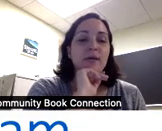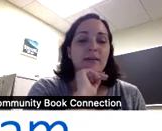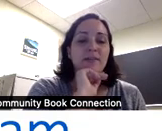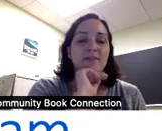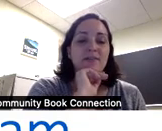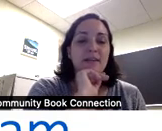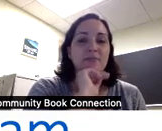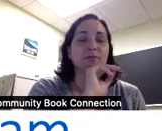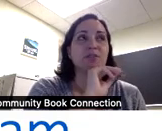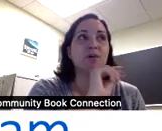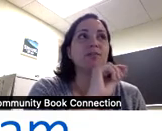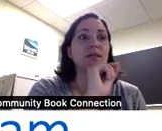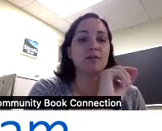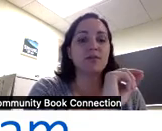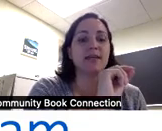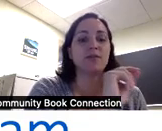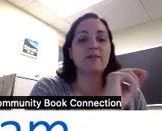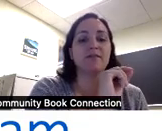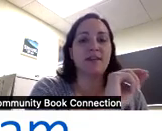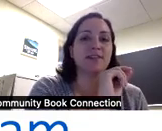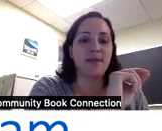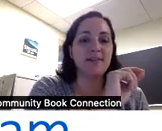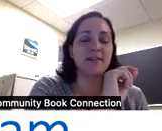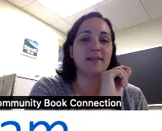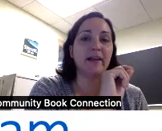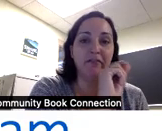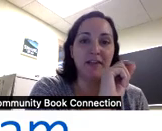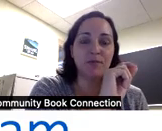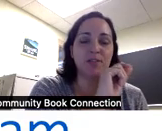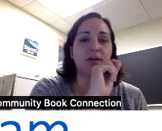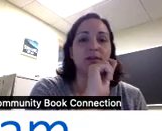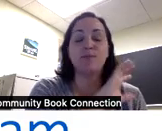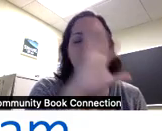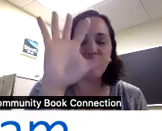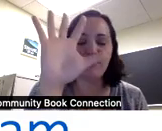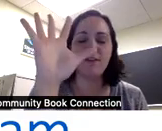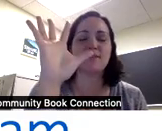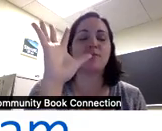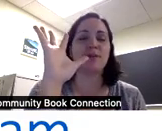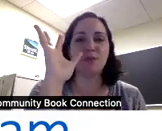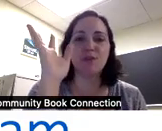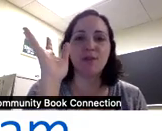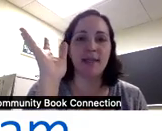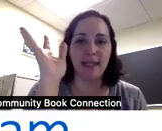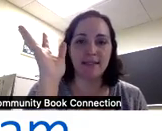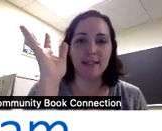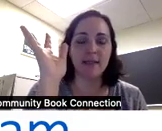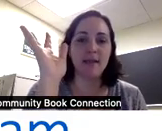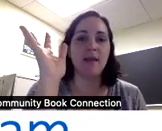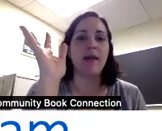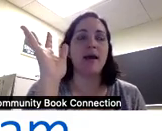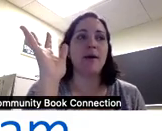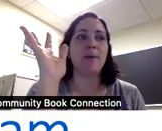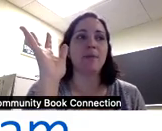improving the coral health and survival, which also includes getting rid of invasive species like lionfish, which are these beautiful fish that were introduced to the